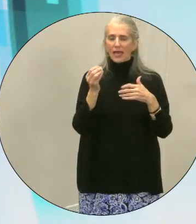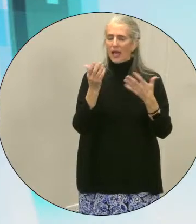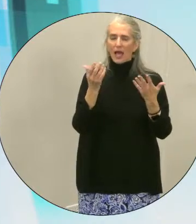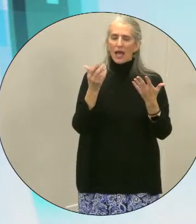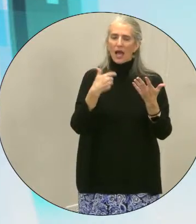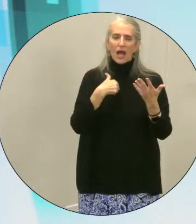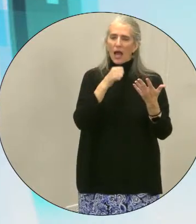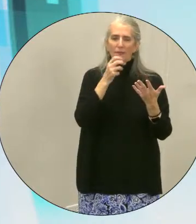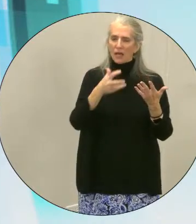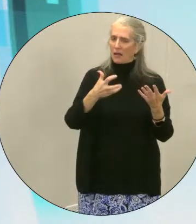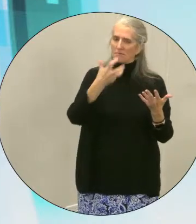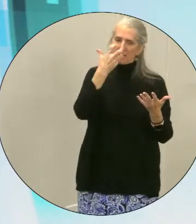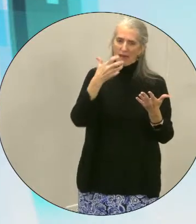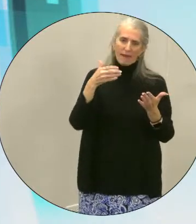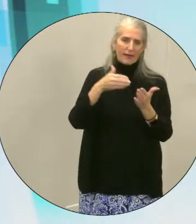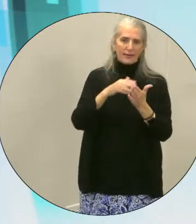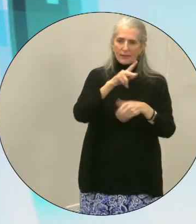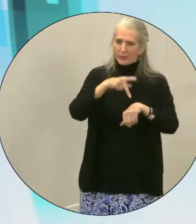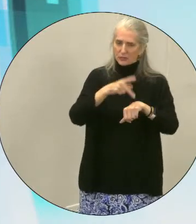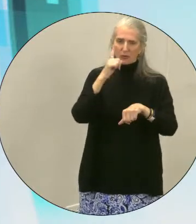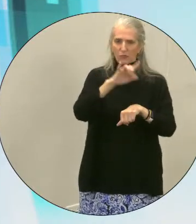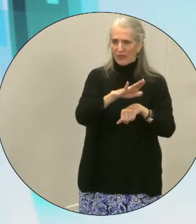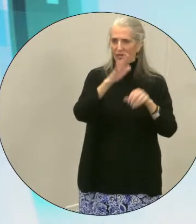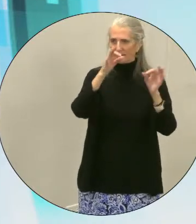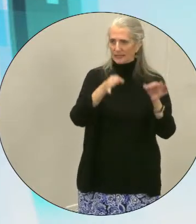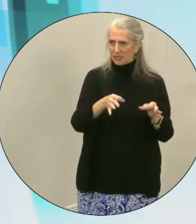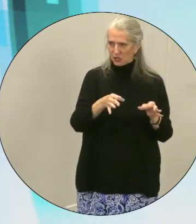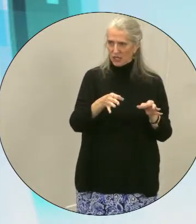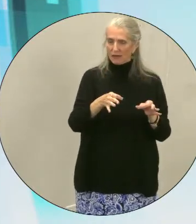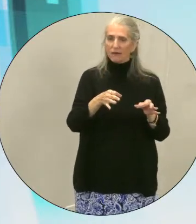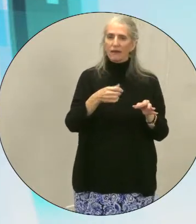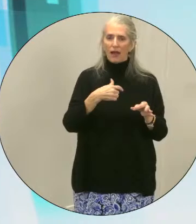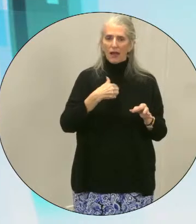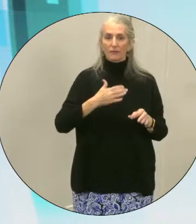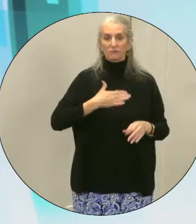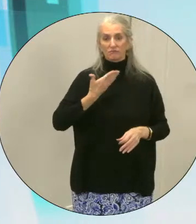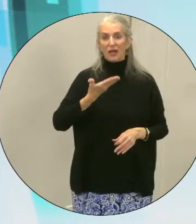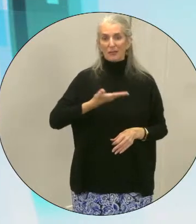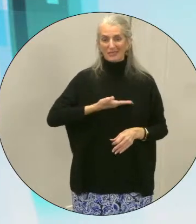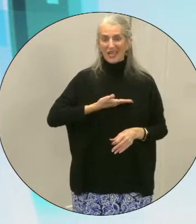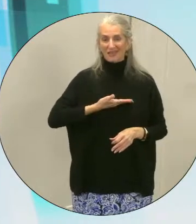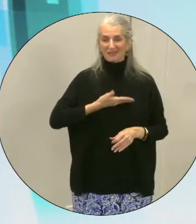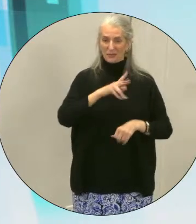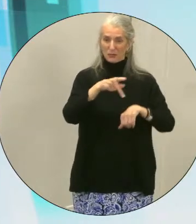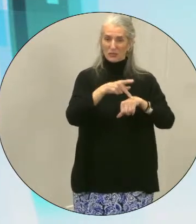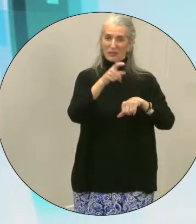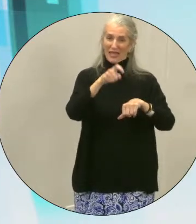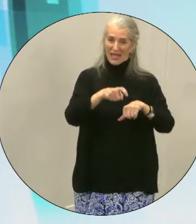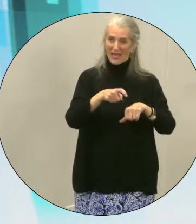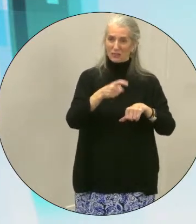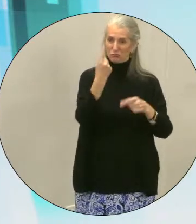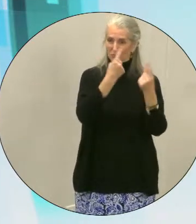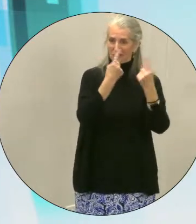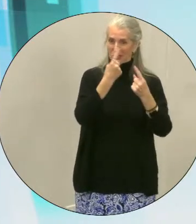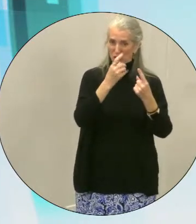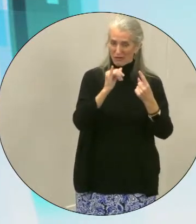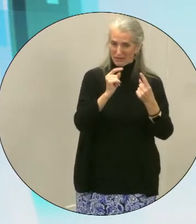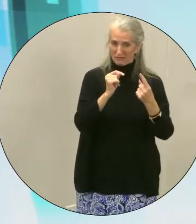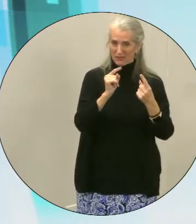not mad at the principal for that decision. I'm upset that she even had to in the first place, but